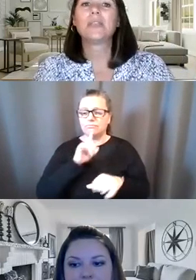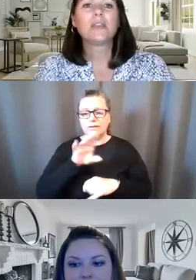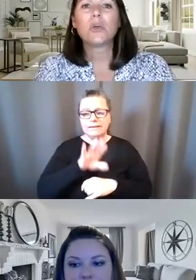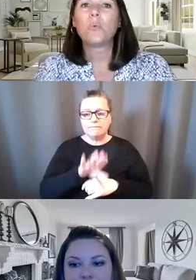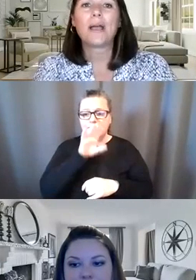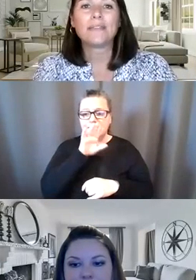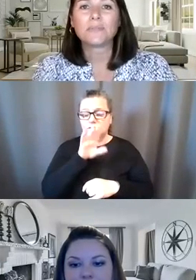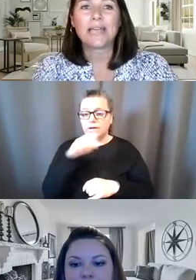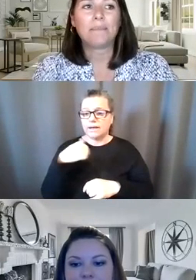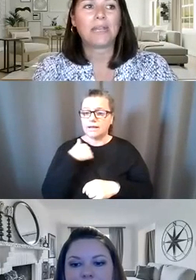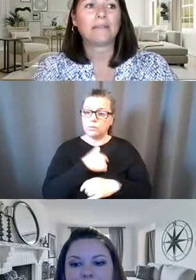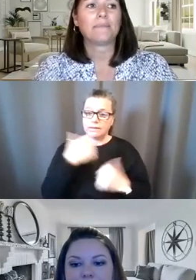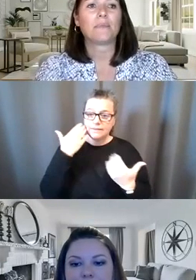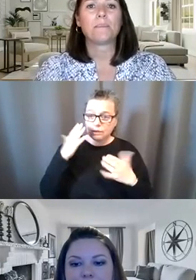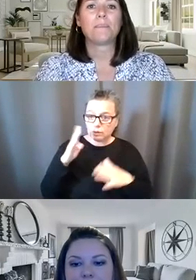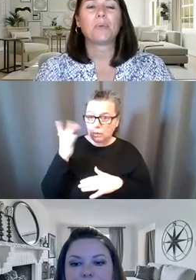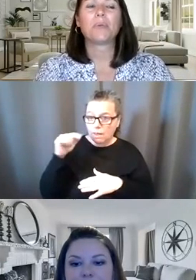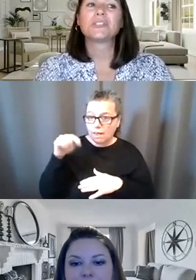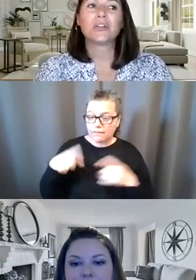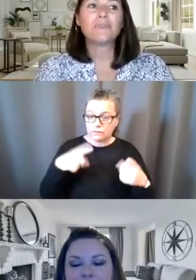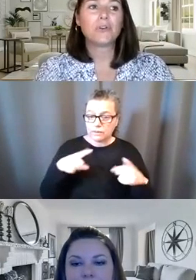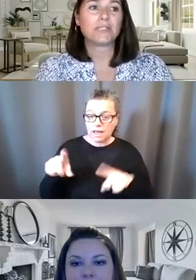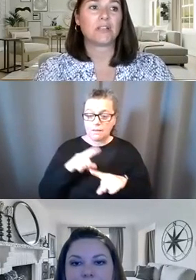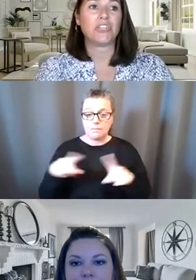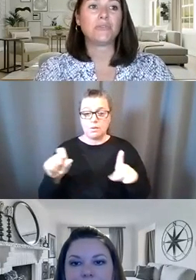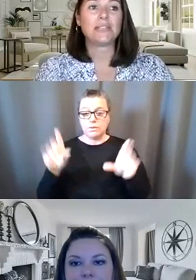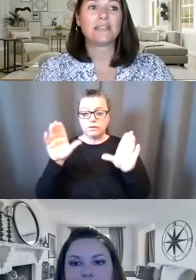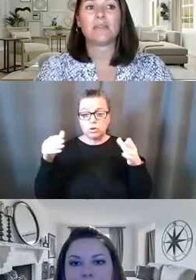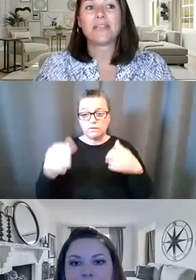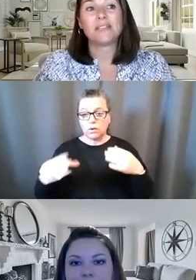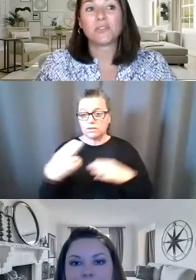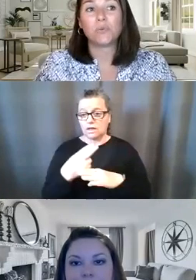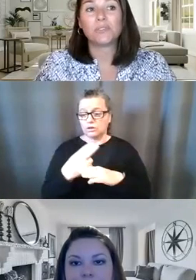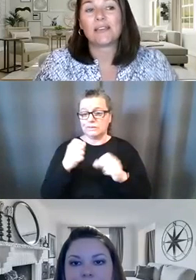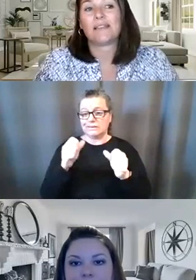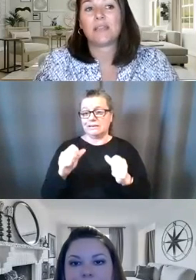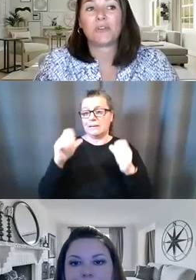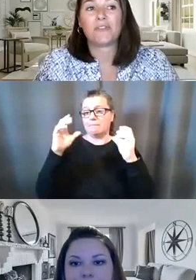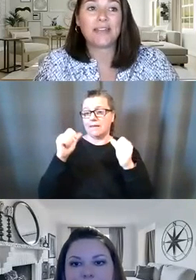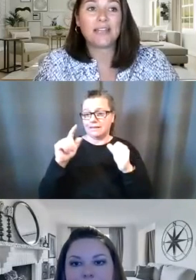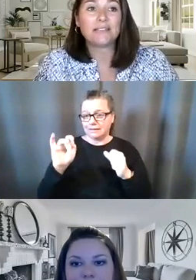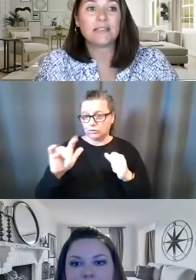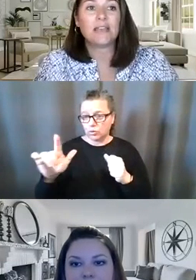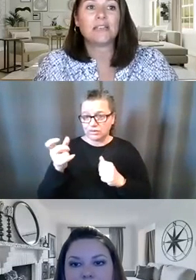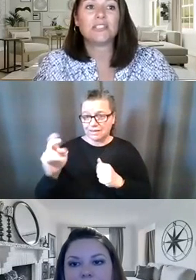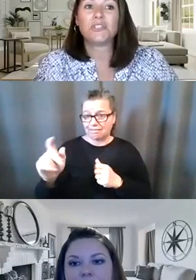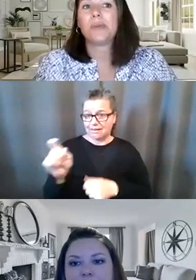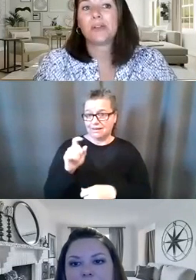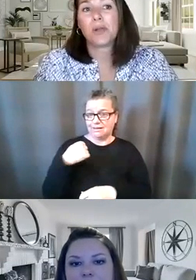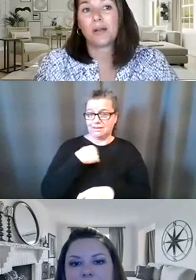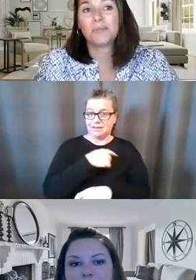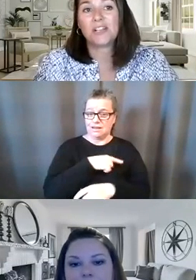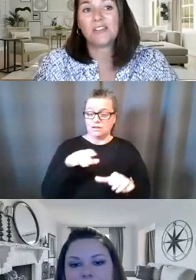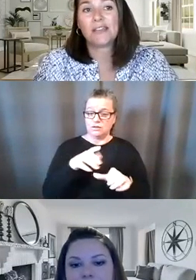We didn't know why this was happening, but we were so focused on using the amazing tools that Lean provided us to do